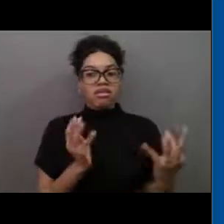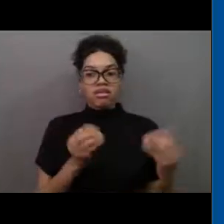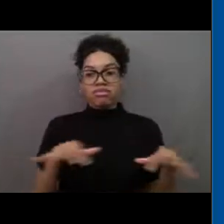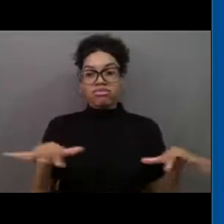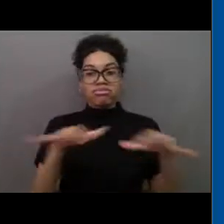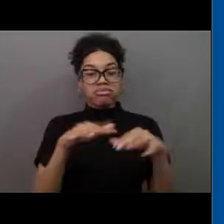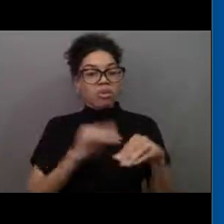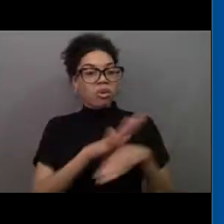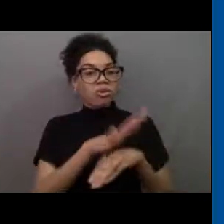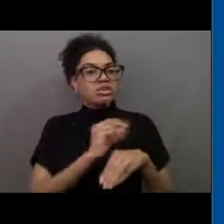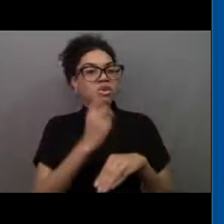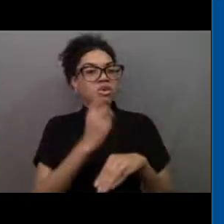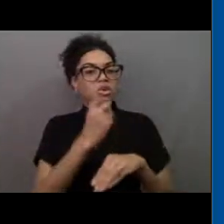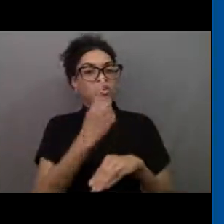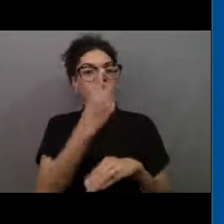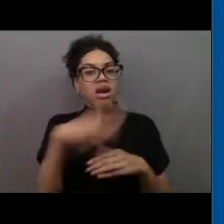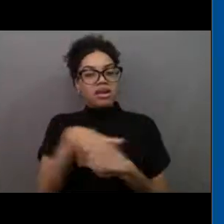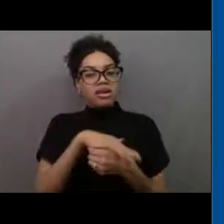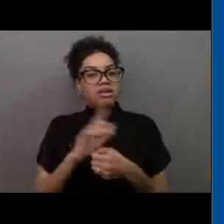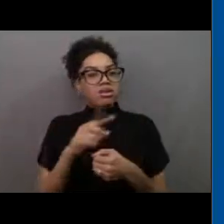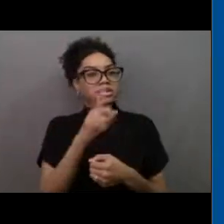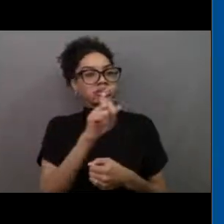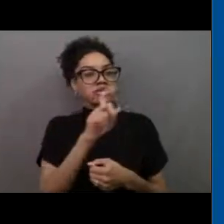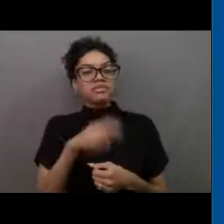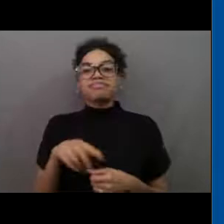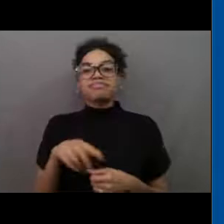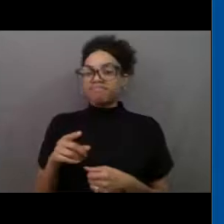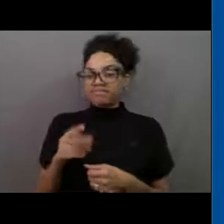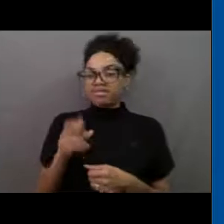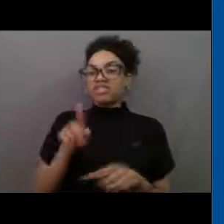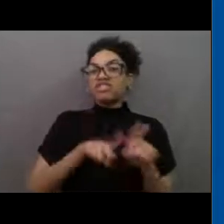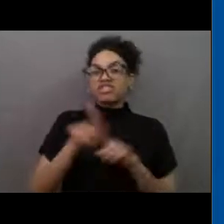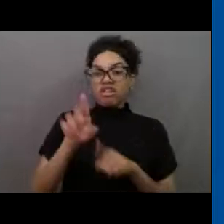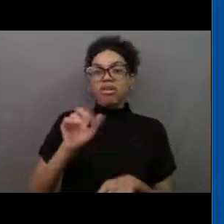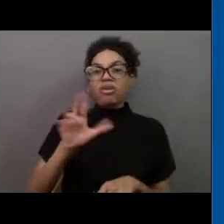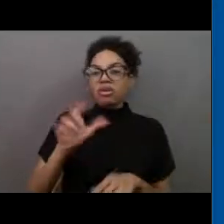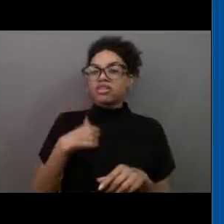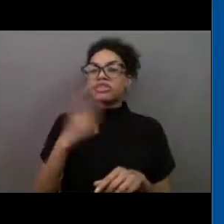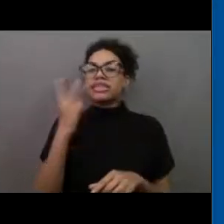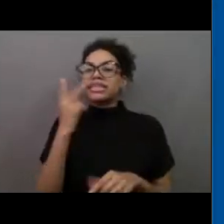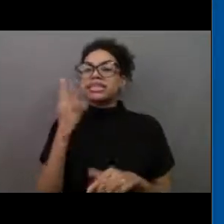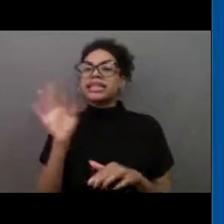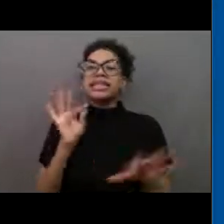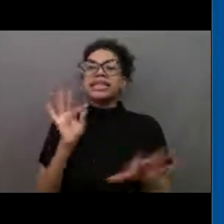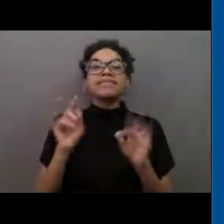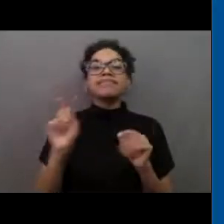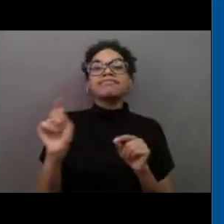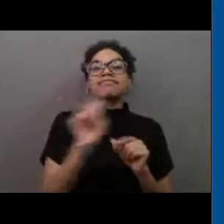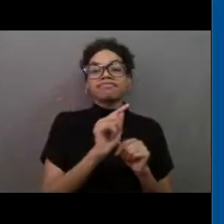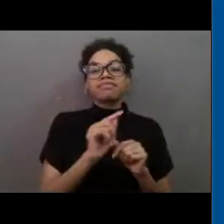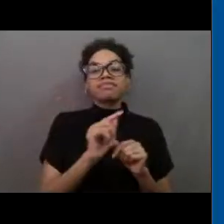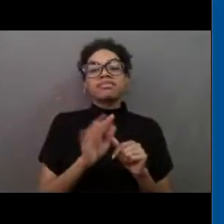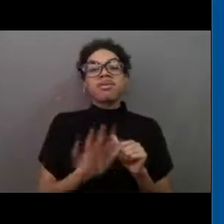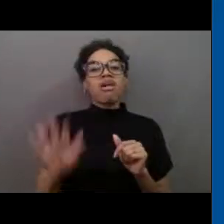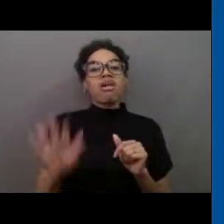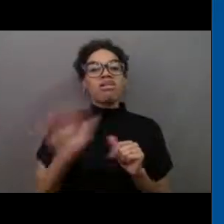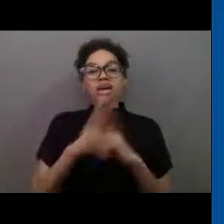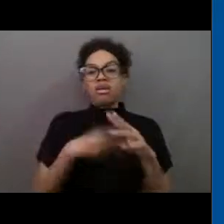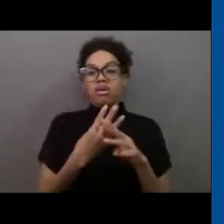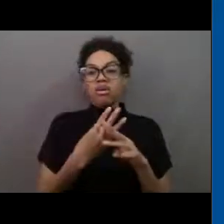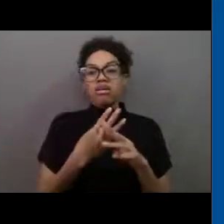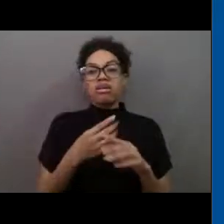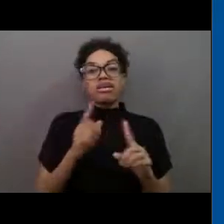Star corals can be found in all different coral reefs around the world, not everywhere in the ocean, but in coral reefs around the world. They just happen to be